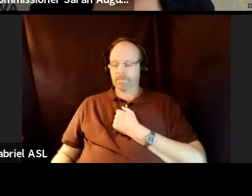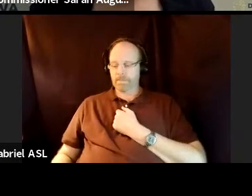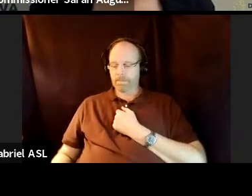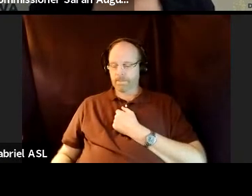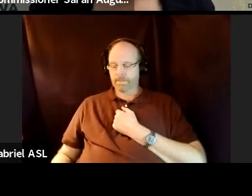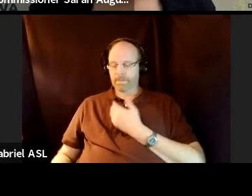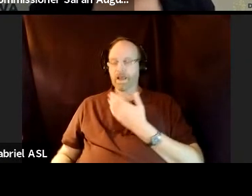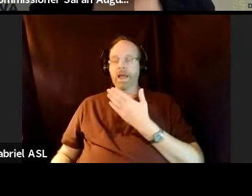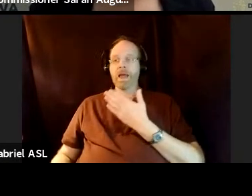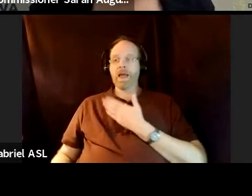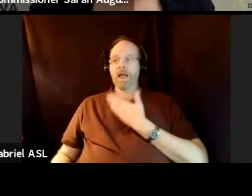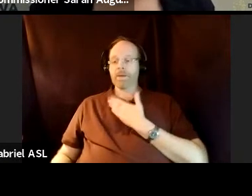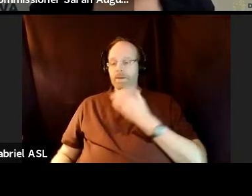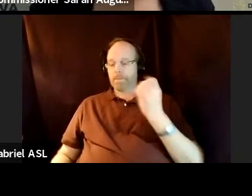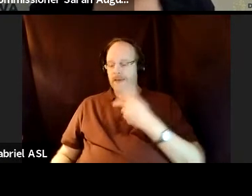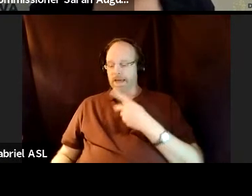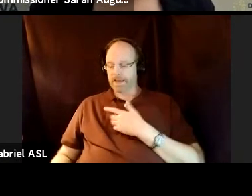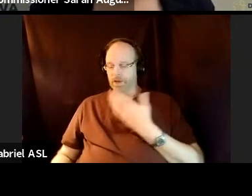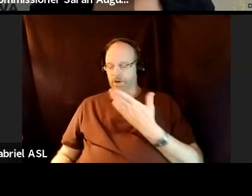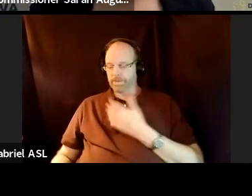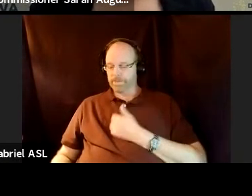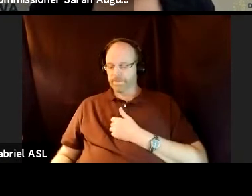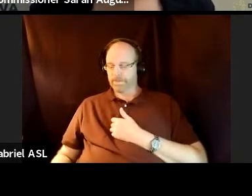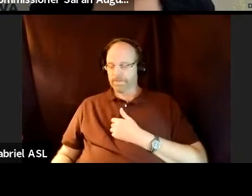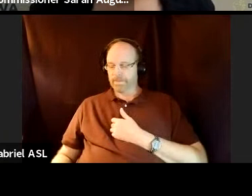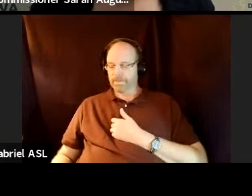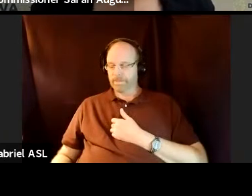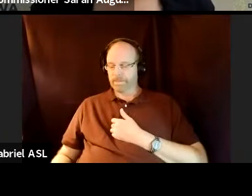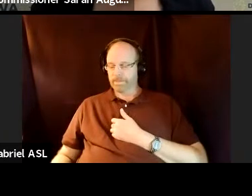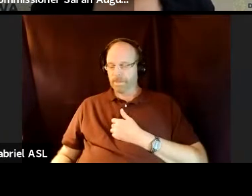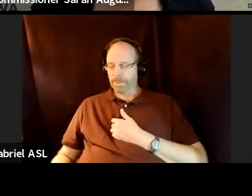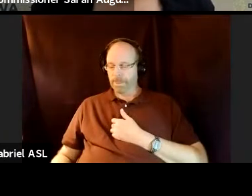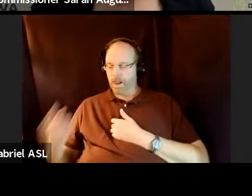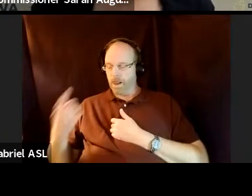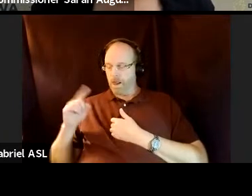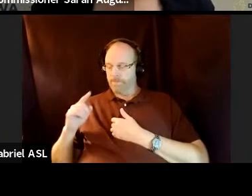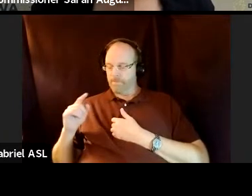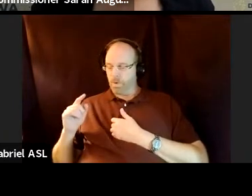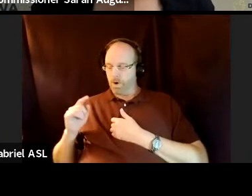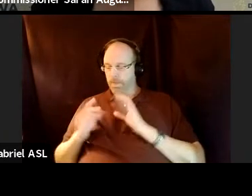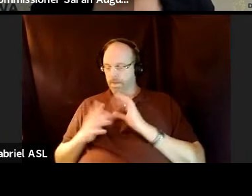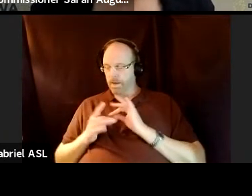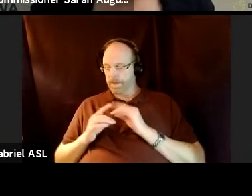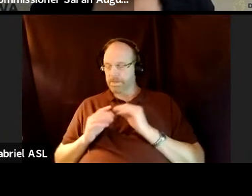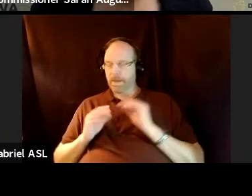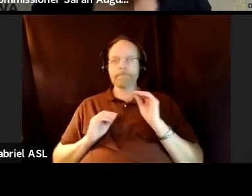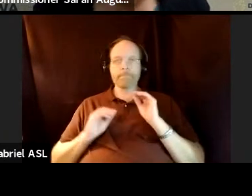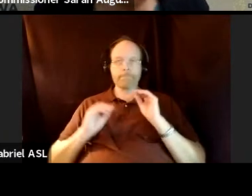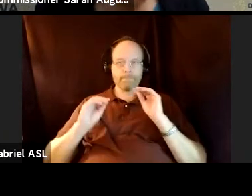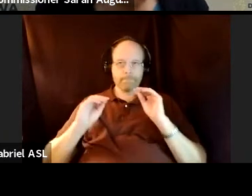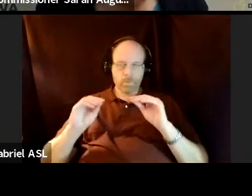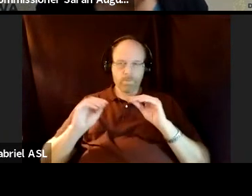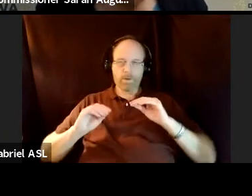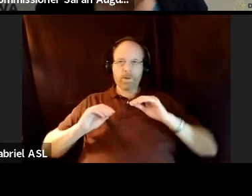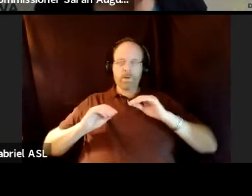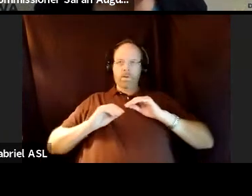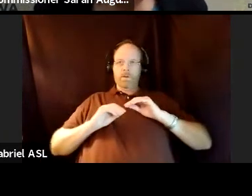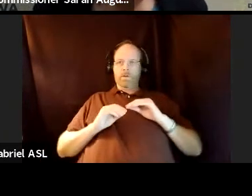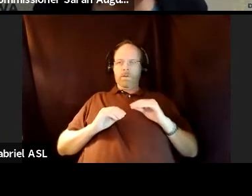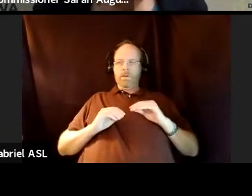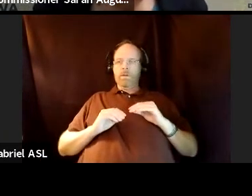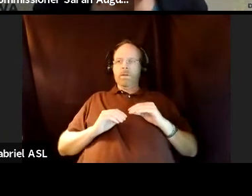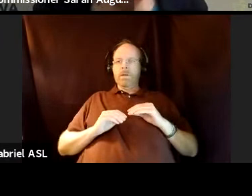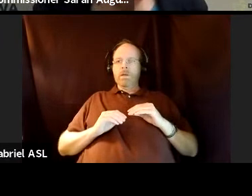Glad to be back on. As for the comments of moving the